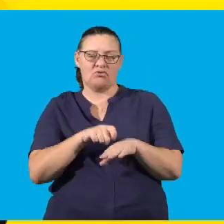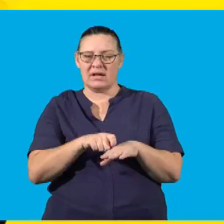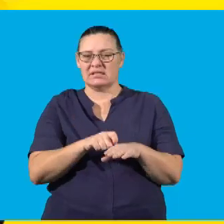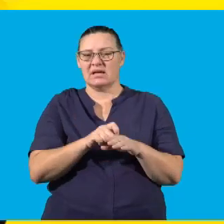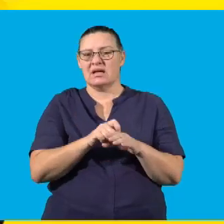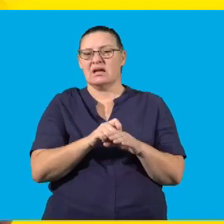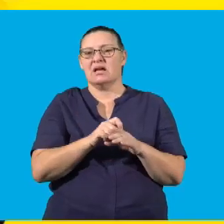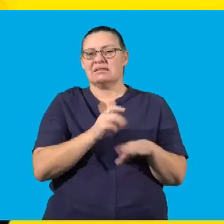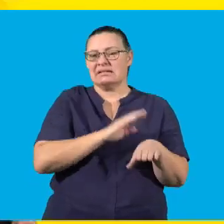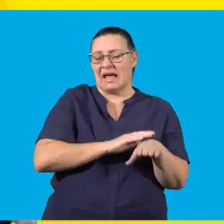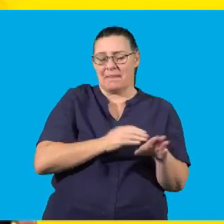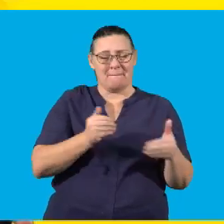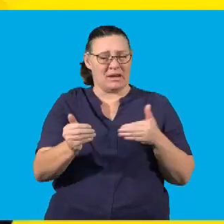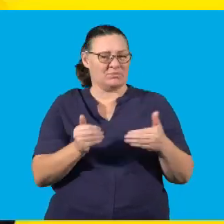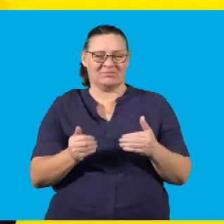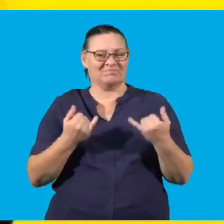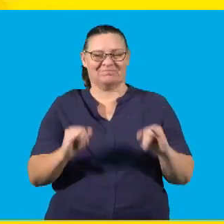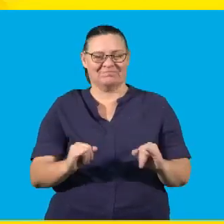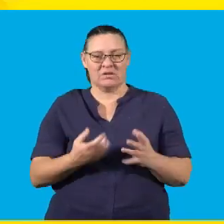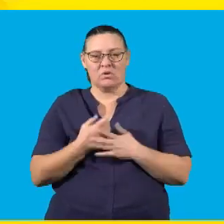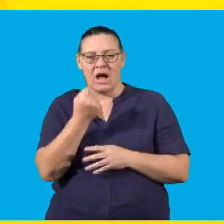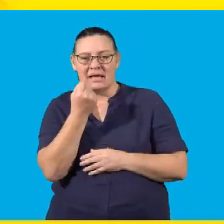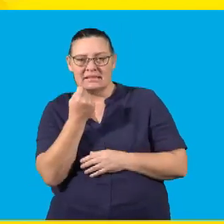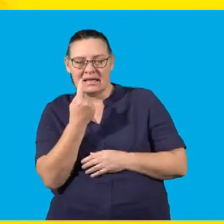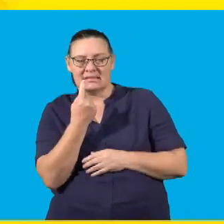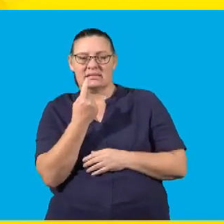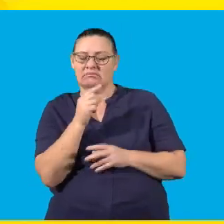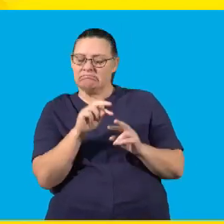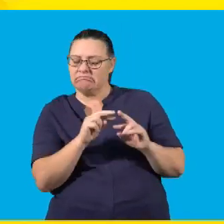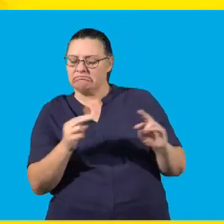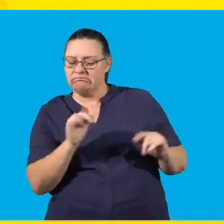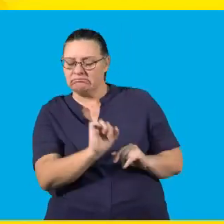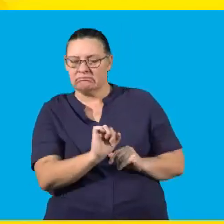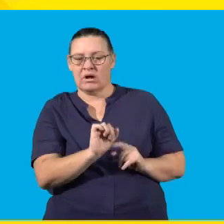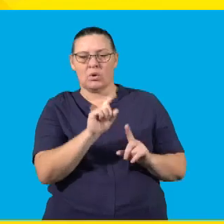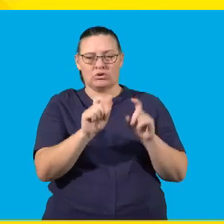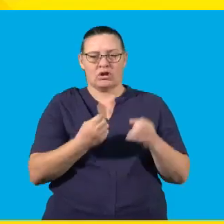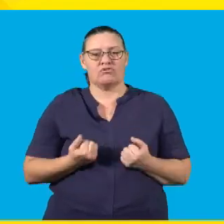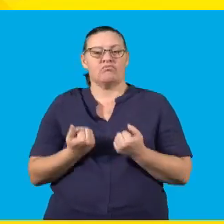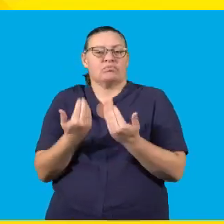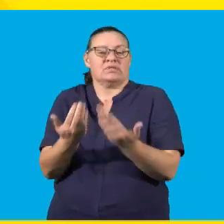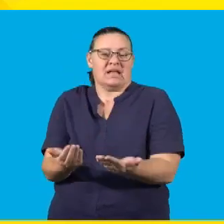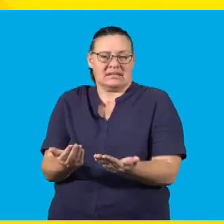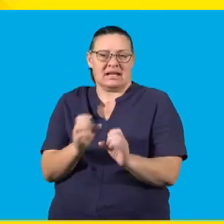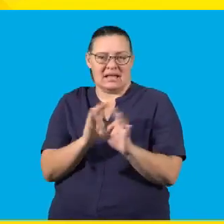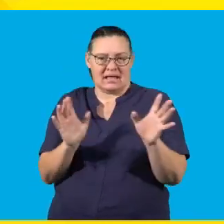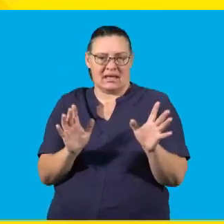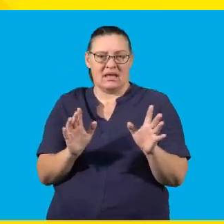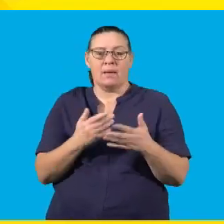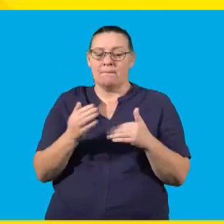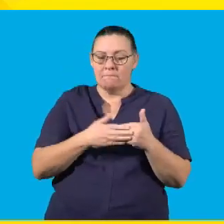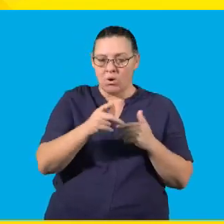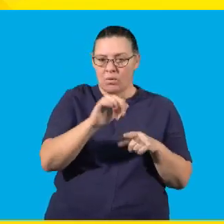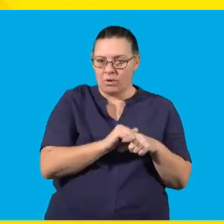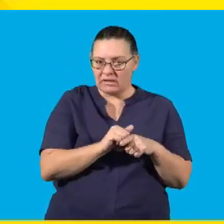an exam is issues related to time management, understanding exam type questions, and presenting your questions clearly. And that all gets